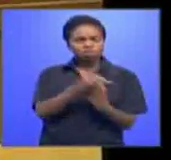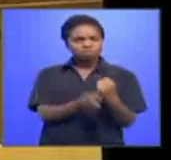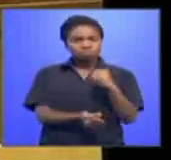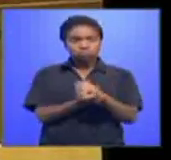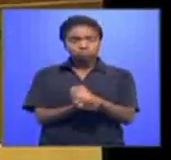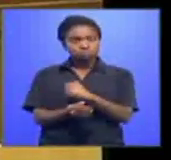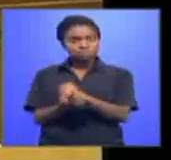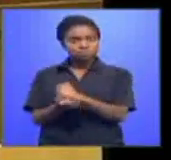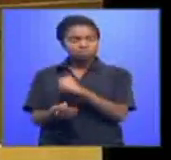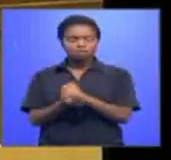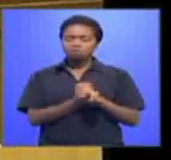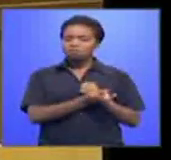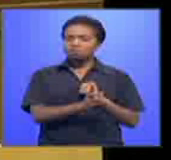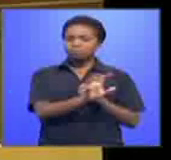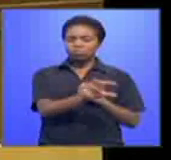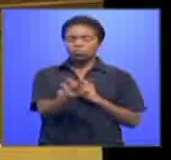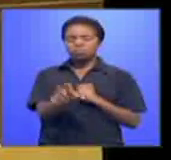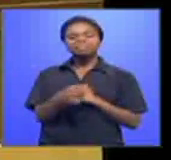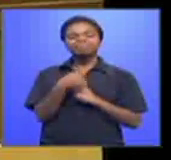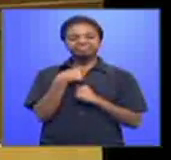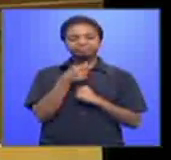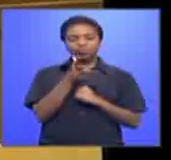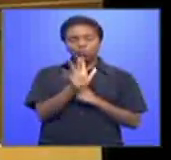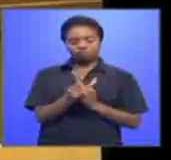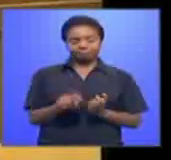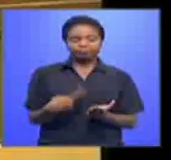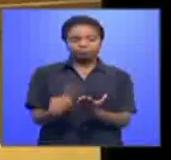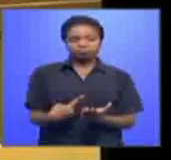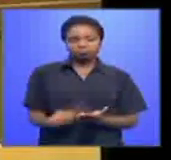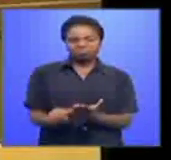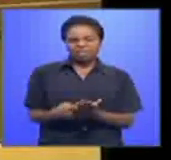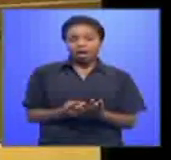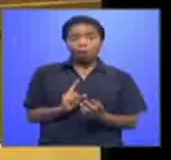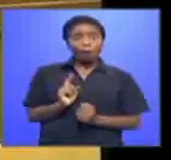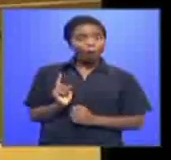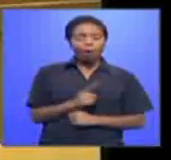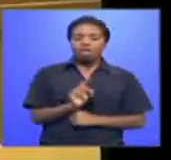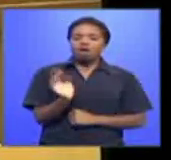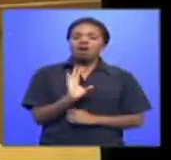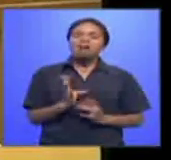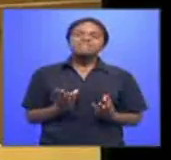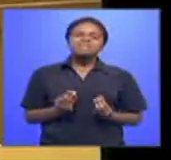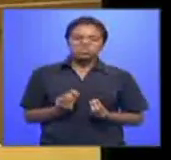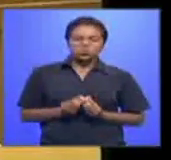country. I will discuss just a few.